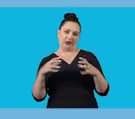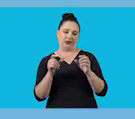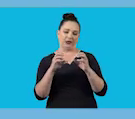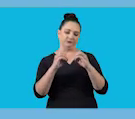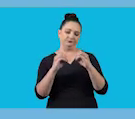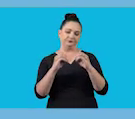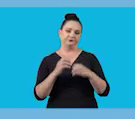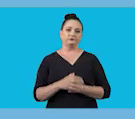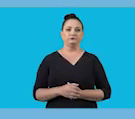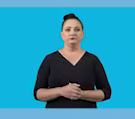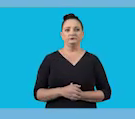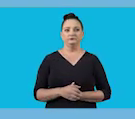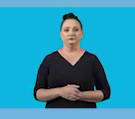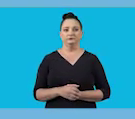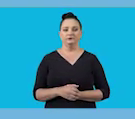bigger.